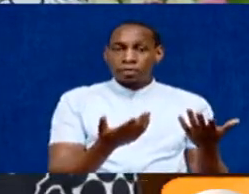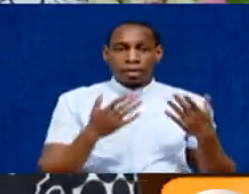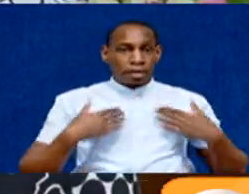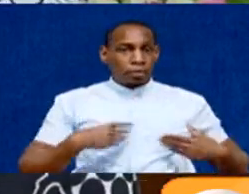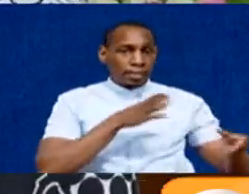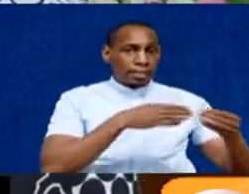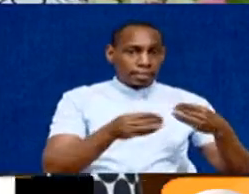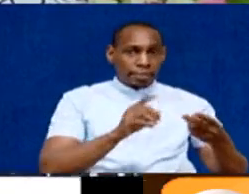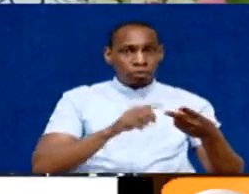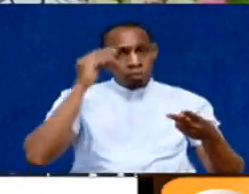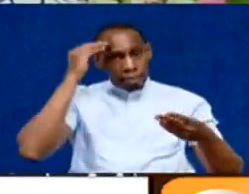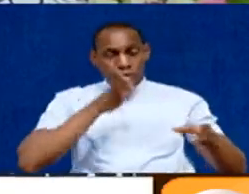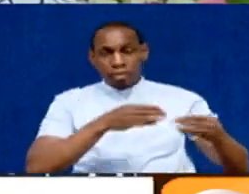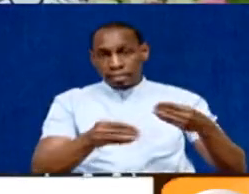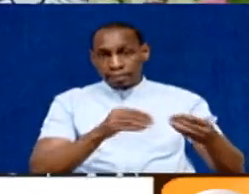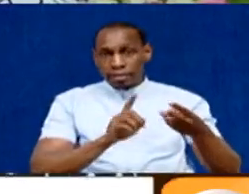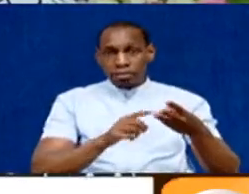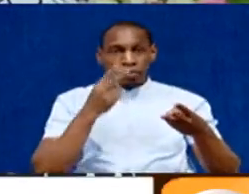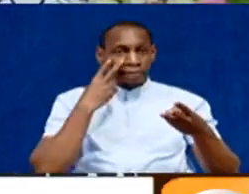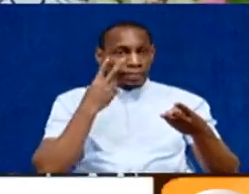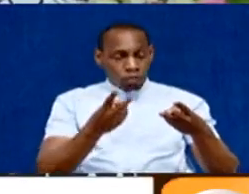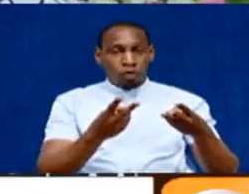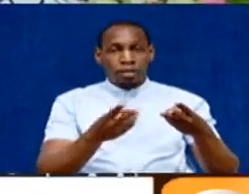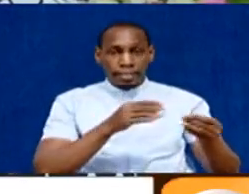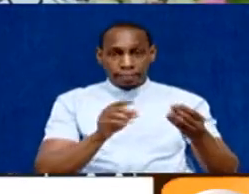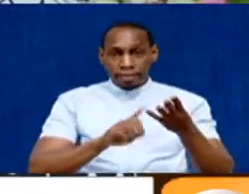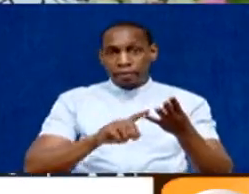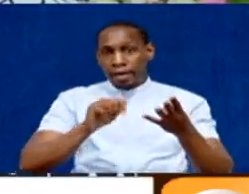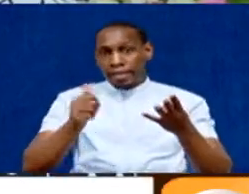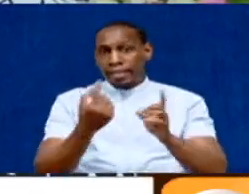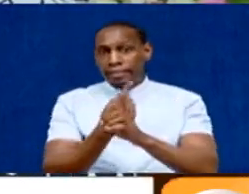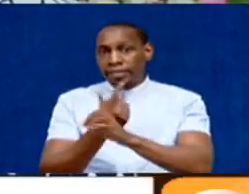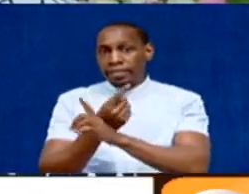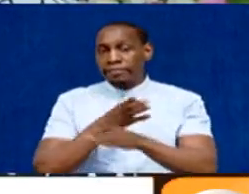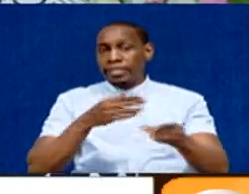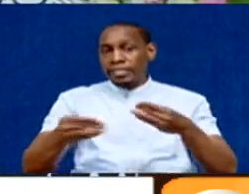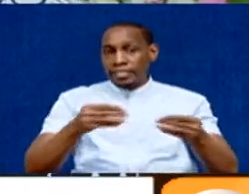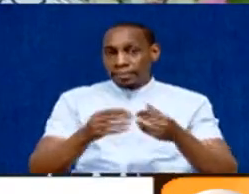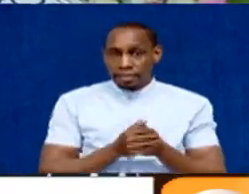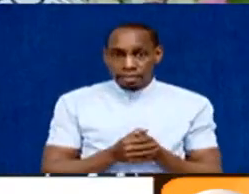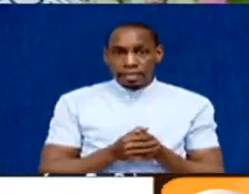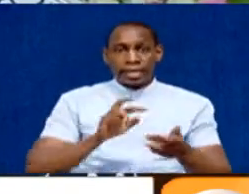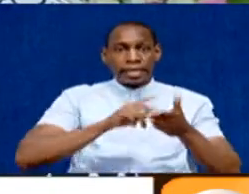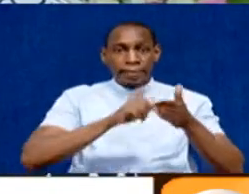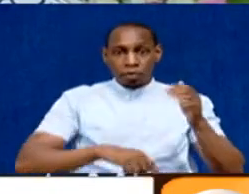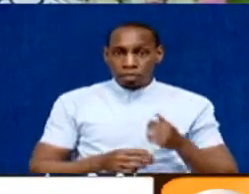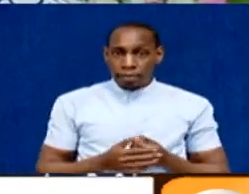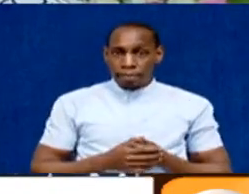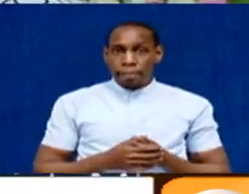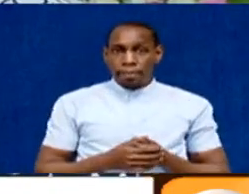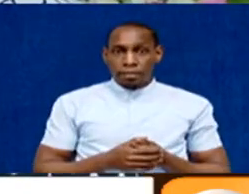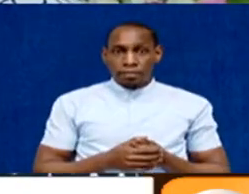physical disability, mental disability, visual, and all other forms of disability, which means